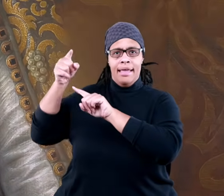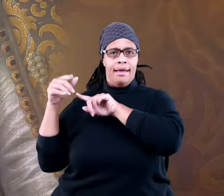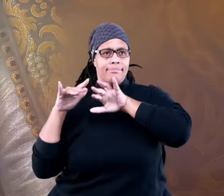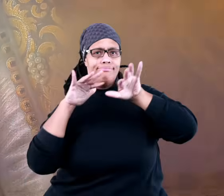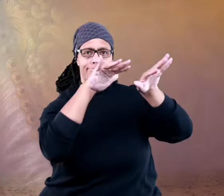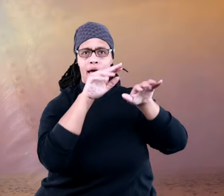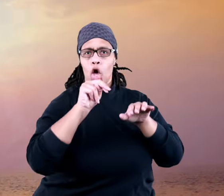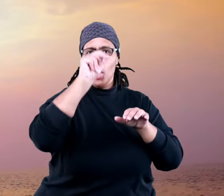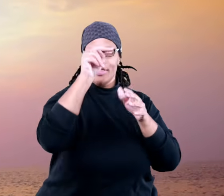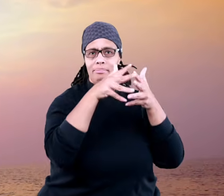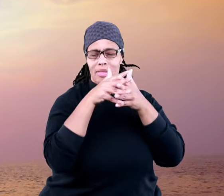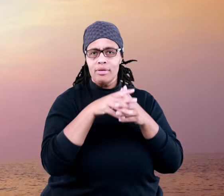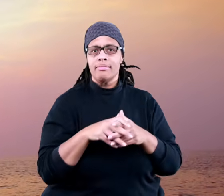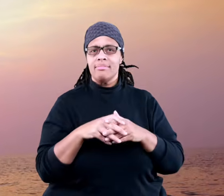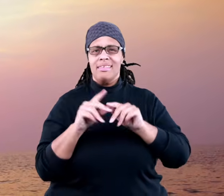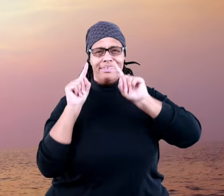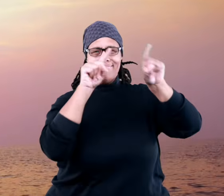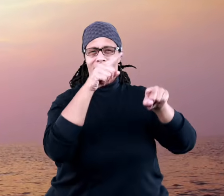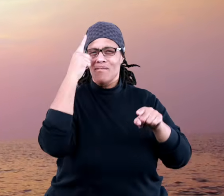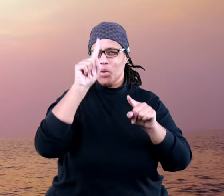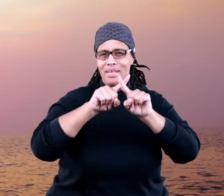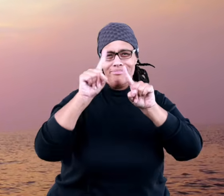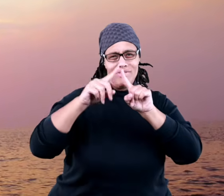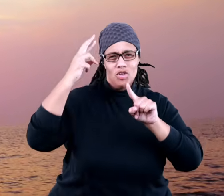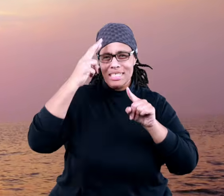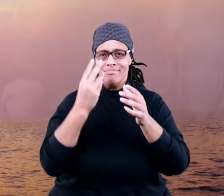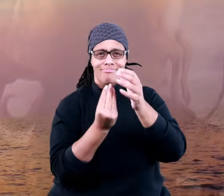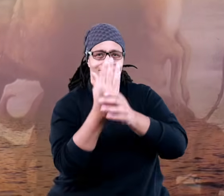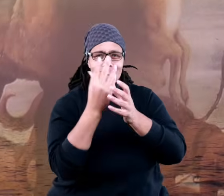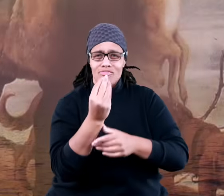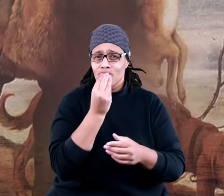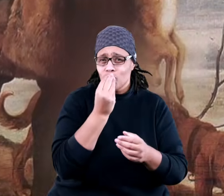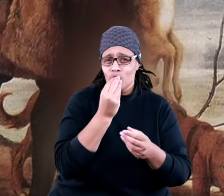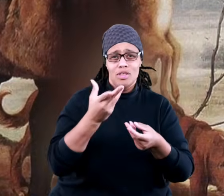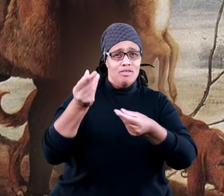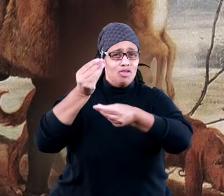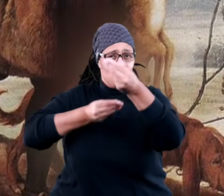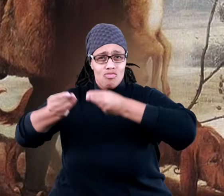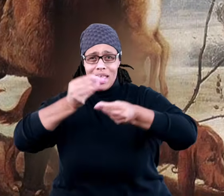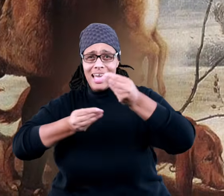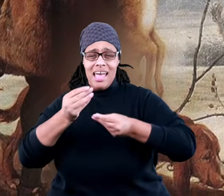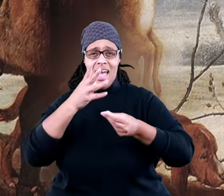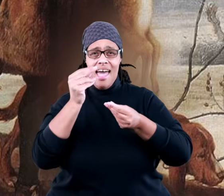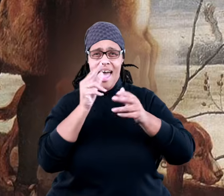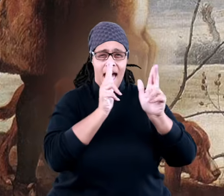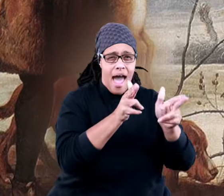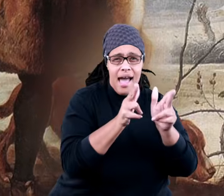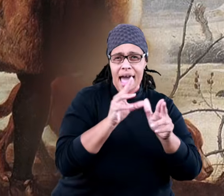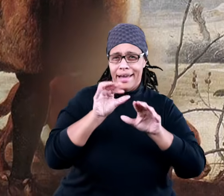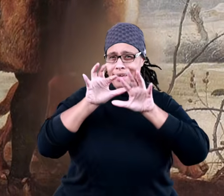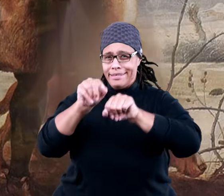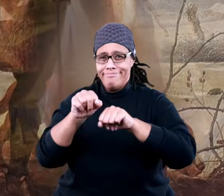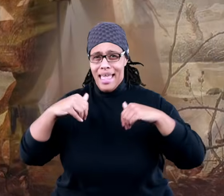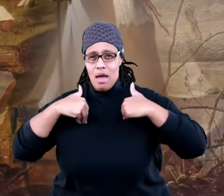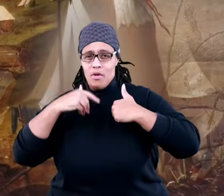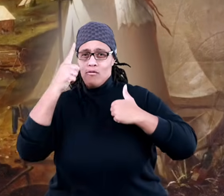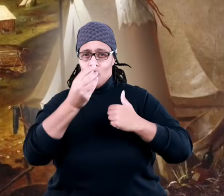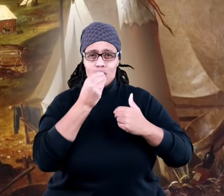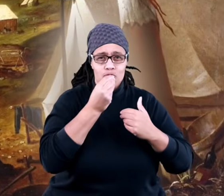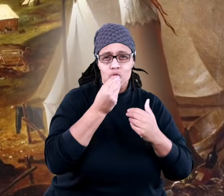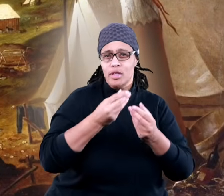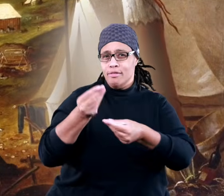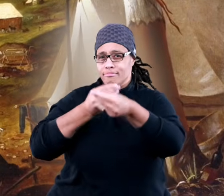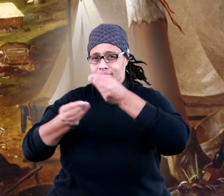America. They came for different reasons. They came to grow crops for food and trade, to hunt and trap animals for food and